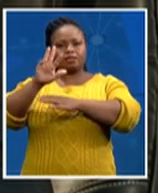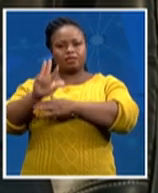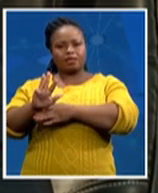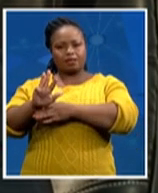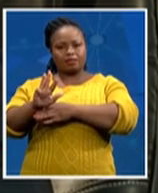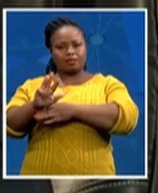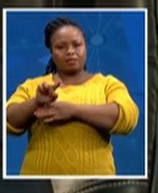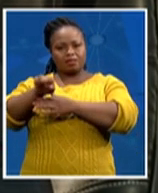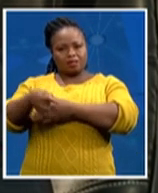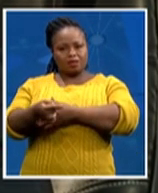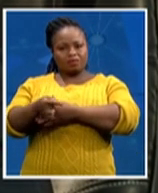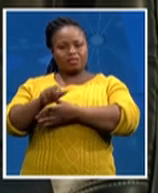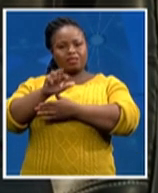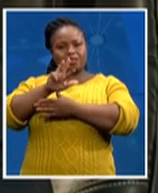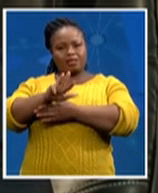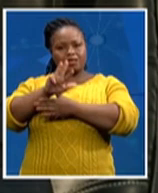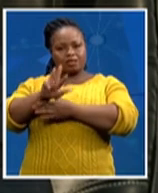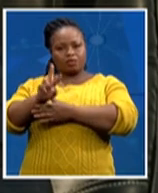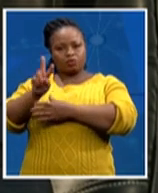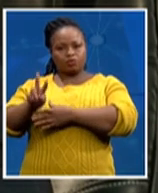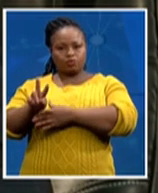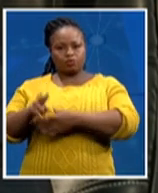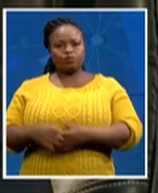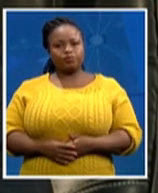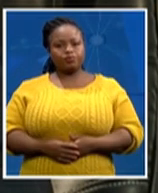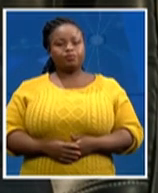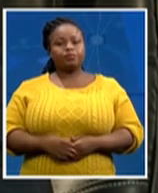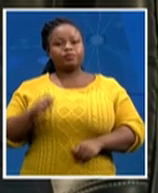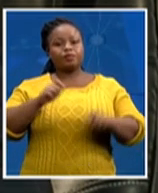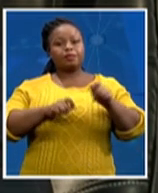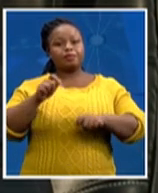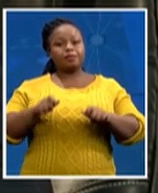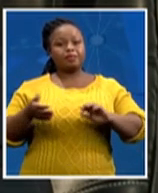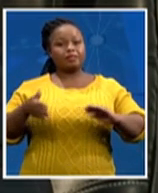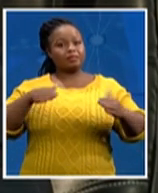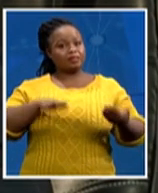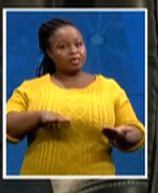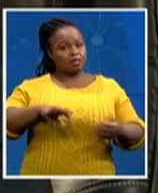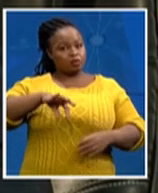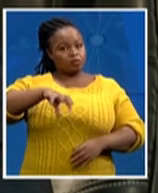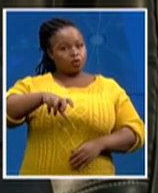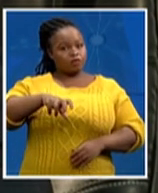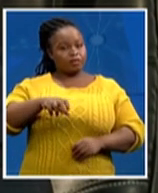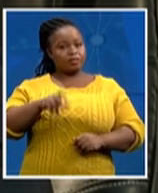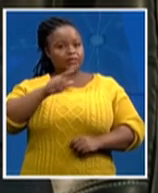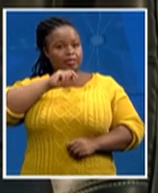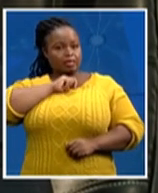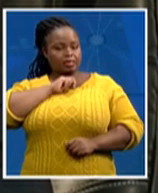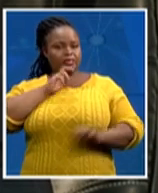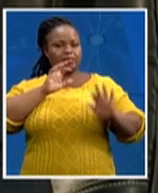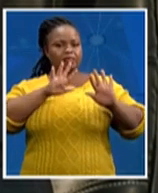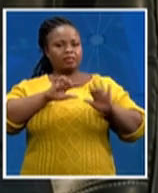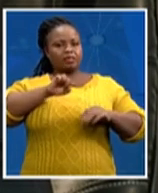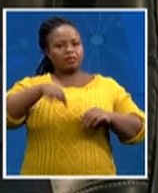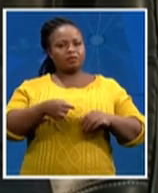339,992. The total number of deaths, as I said earlier, is 10,534. Now, this